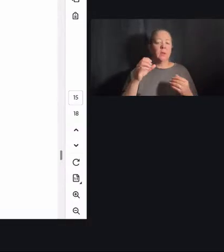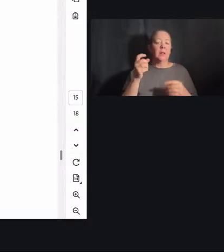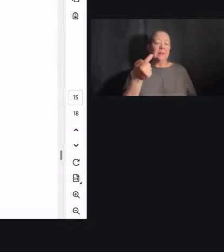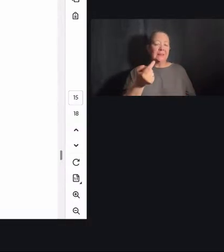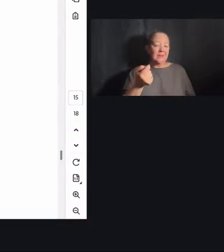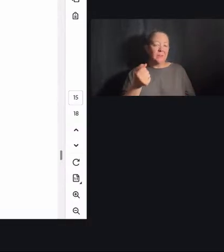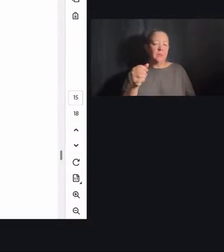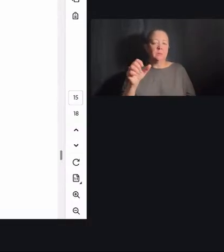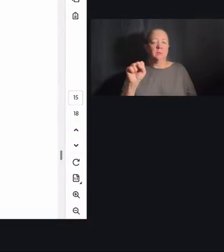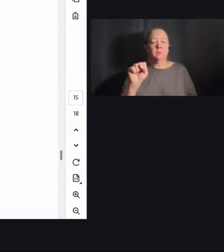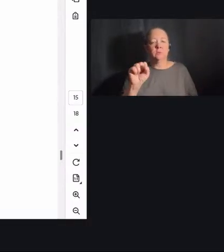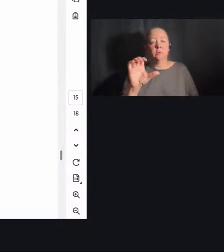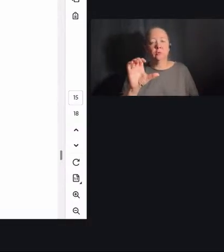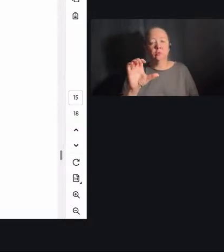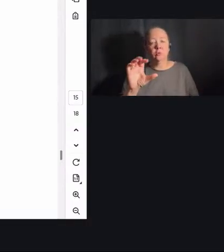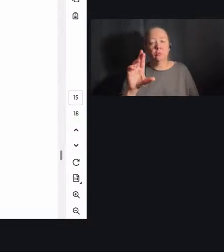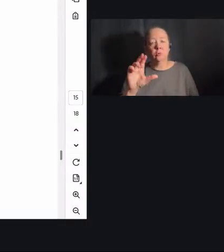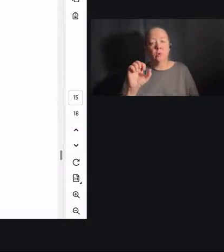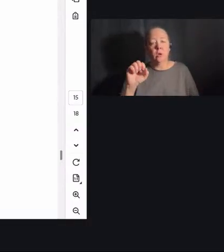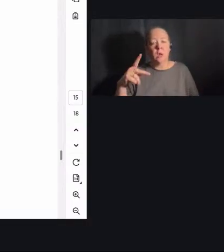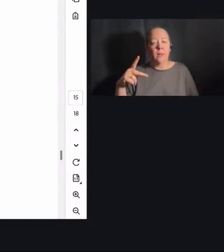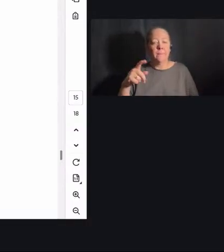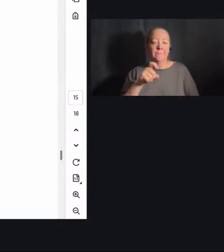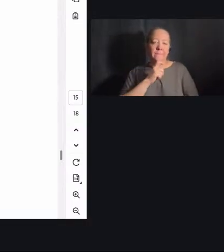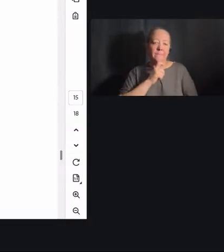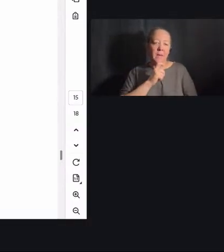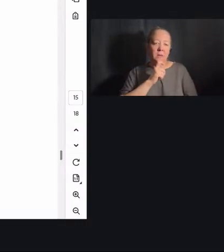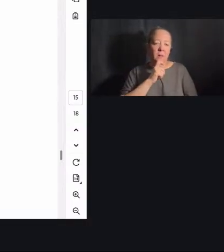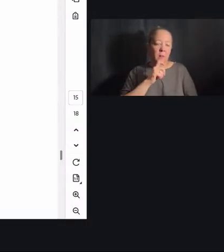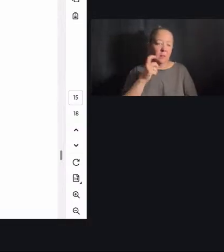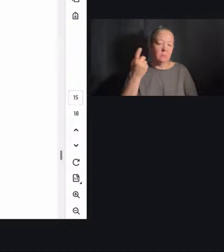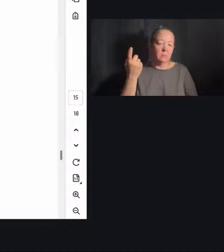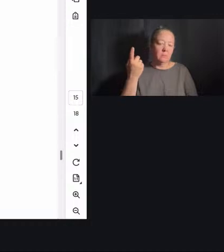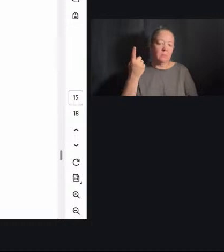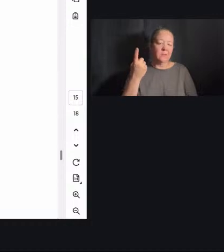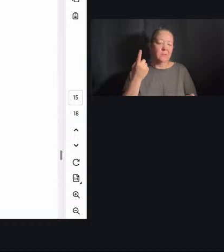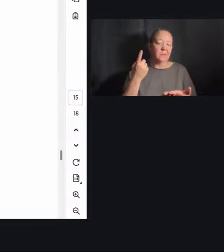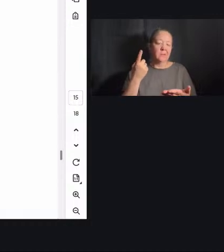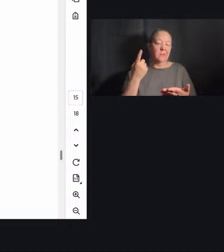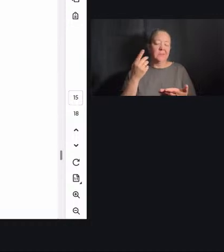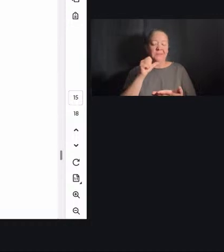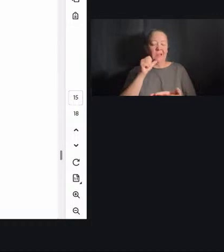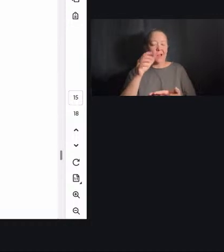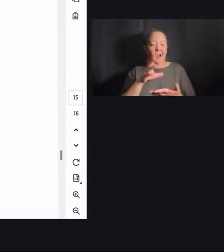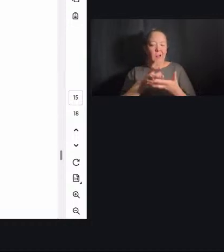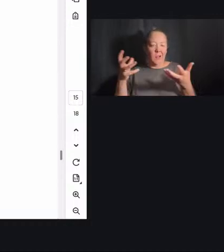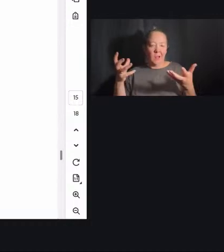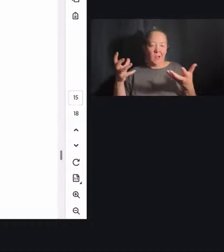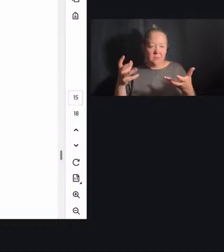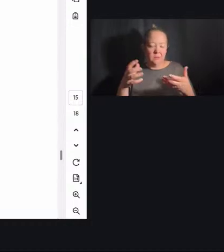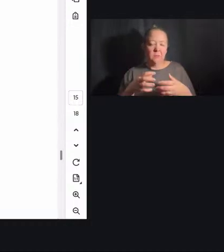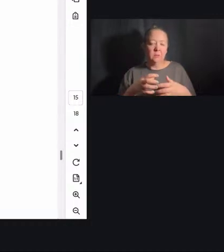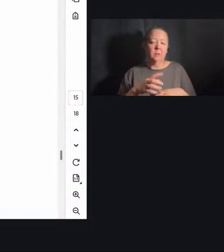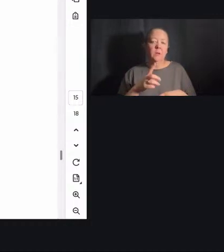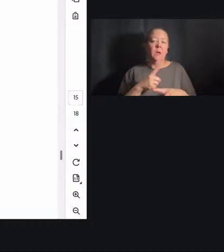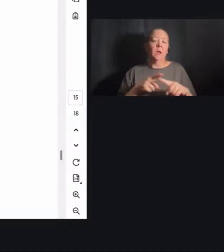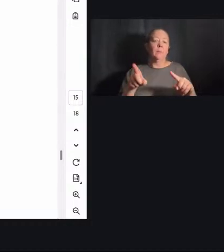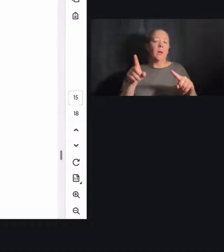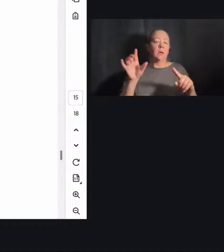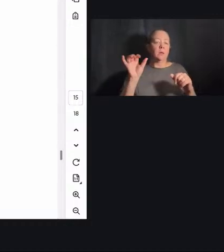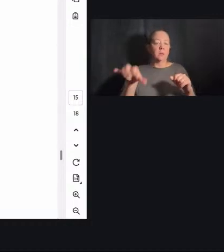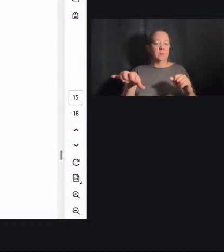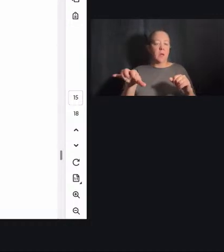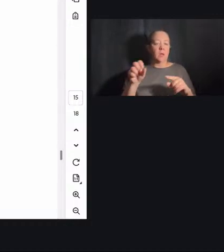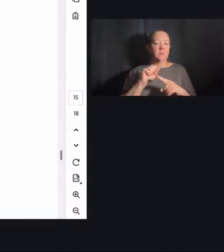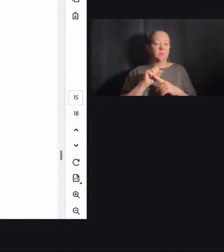much, but it's something, and it's somewhere in the miscellaneous revenue. Given our circumstances, that